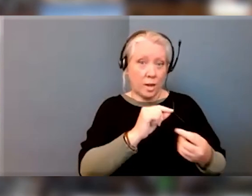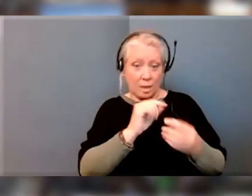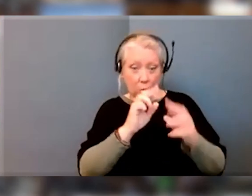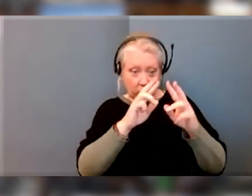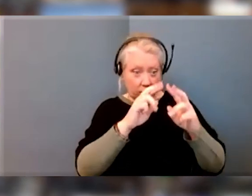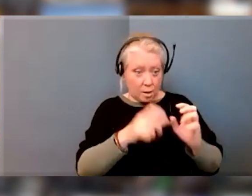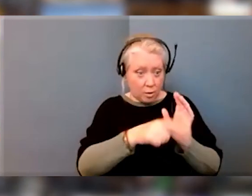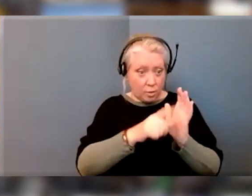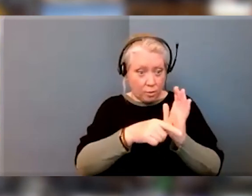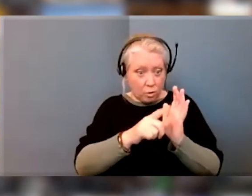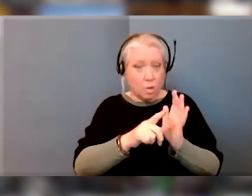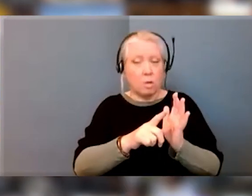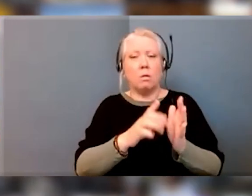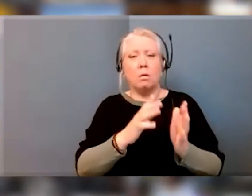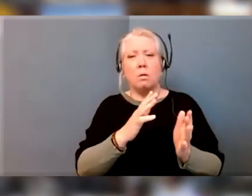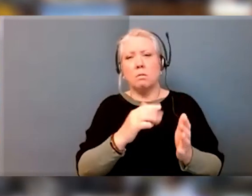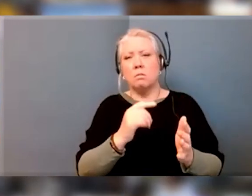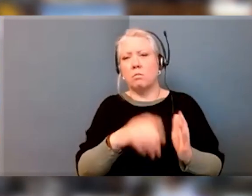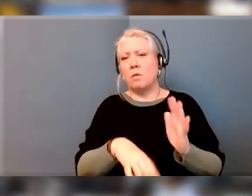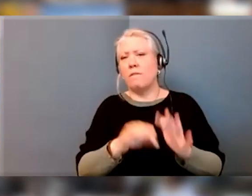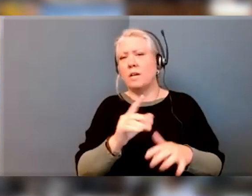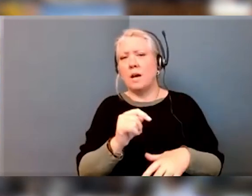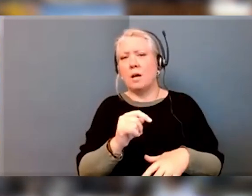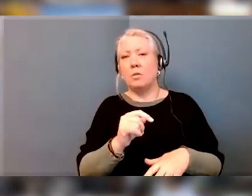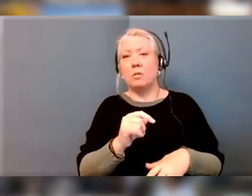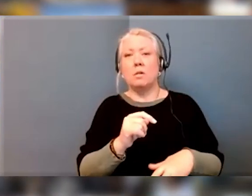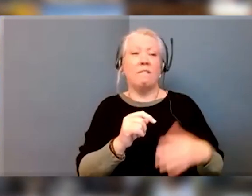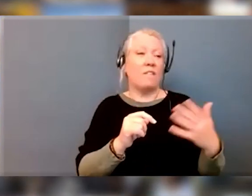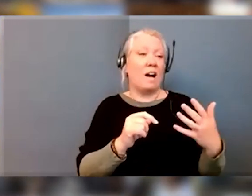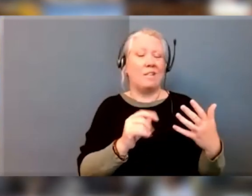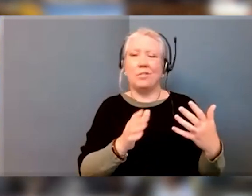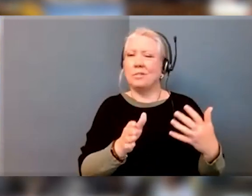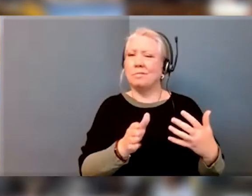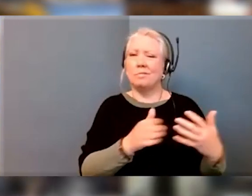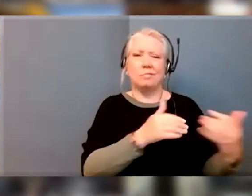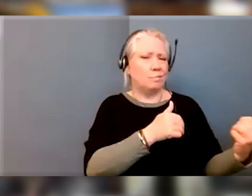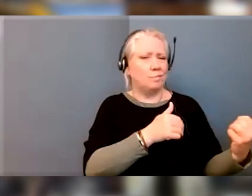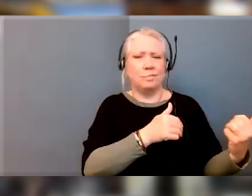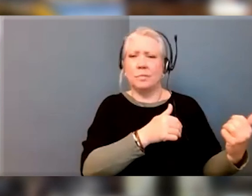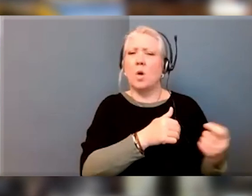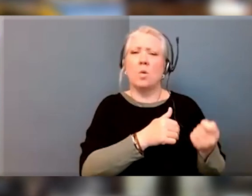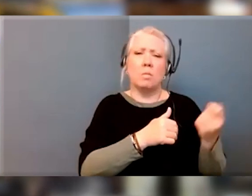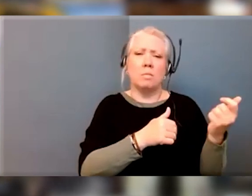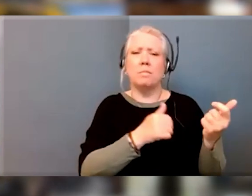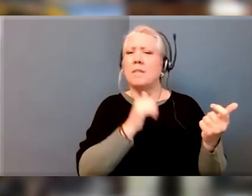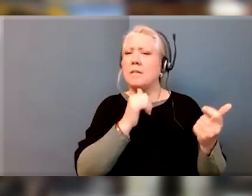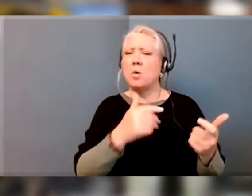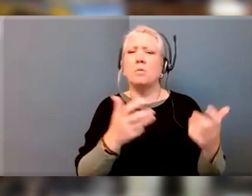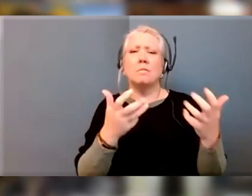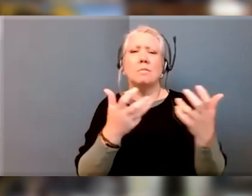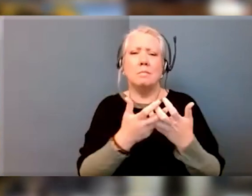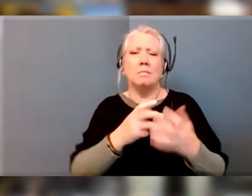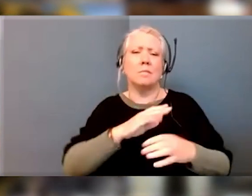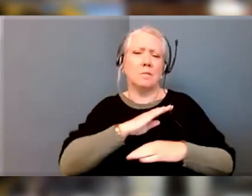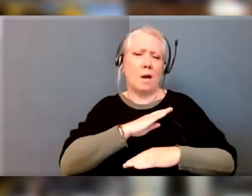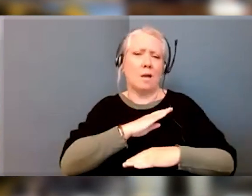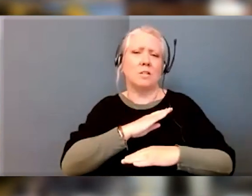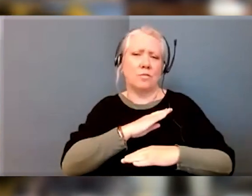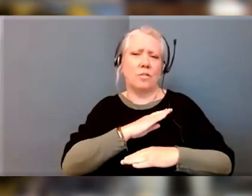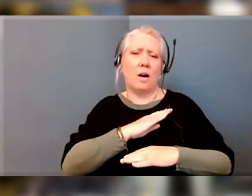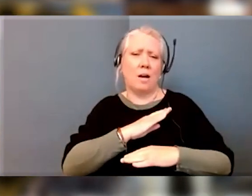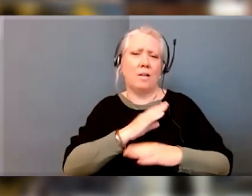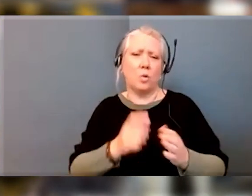requirements, maybe 15 of them do, and we would meet with the council districts to say, okay, these are the